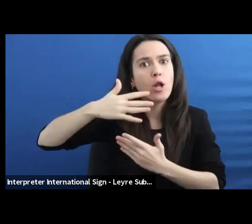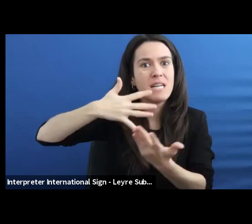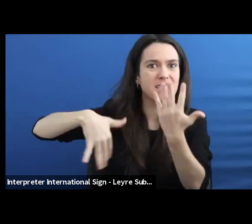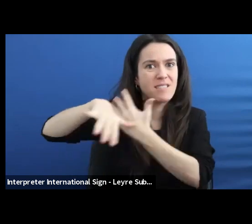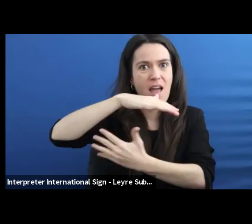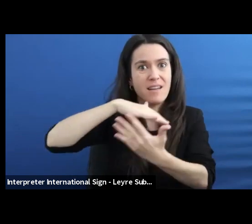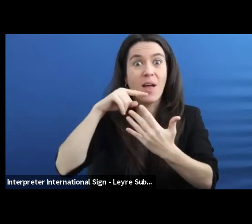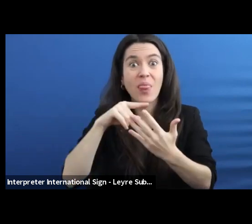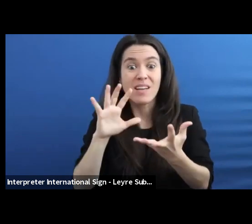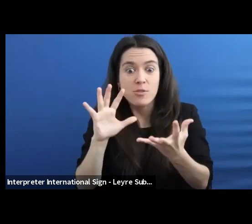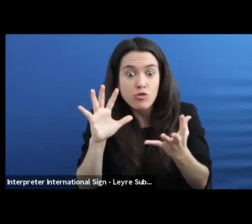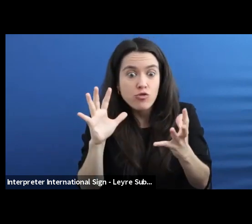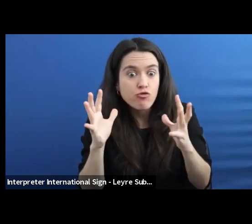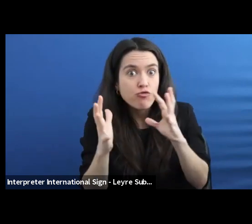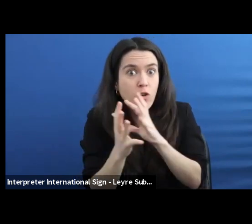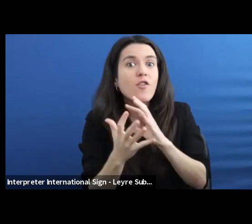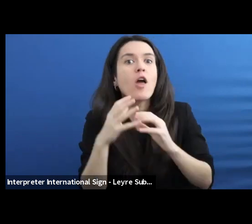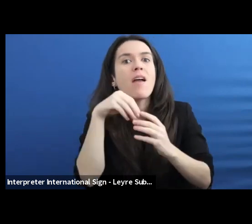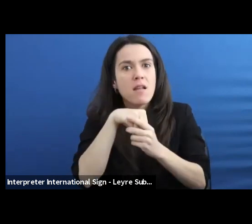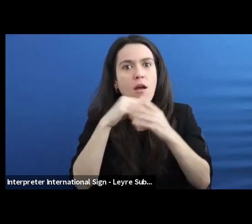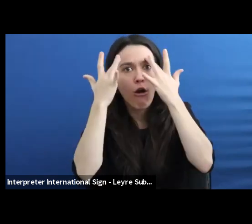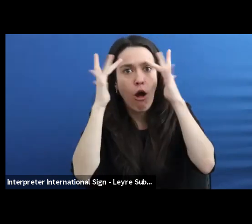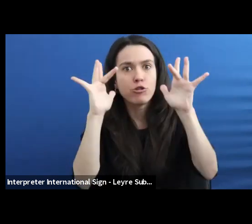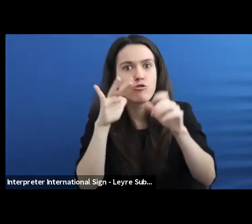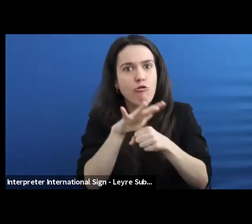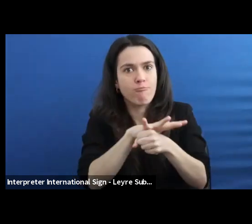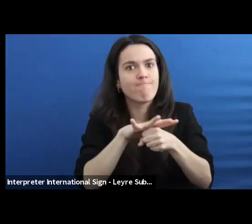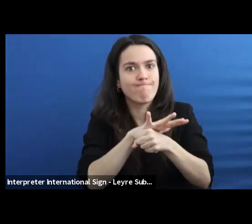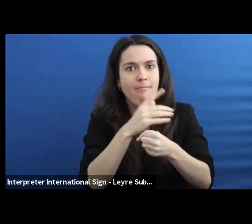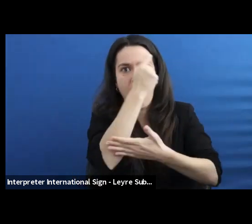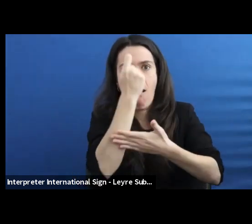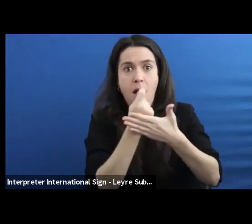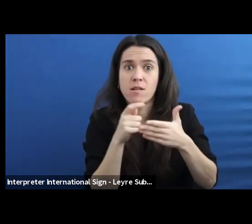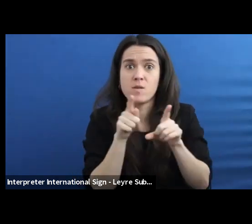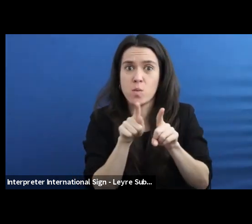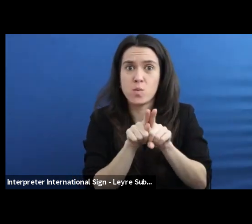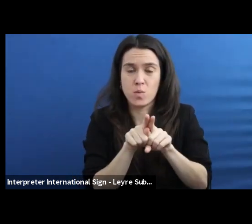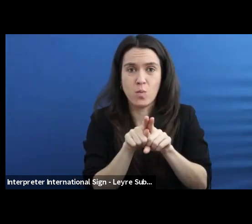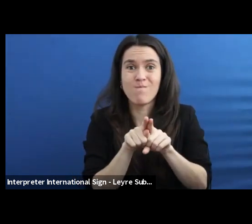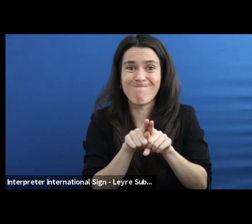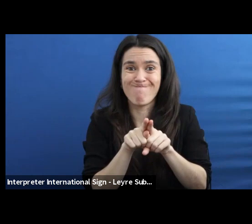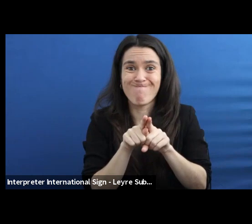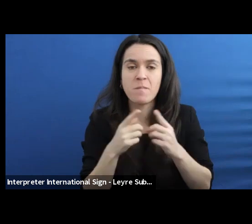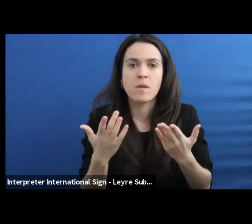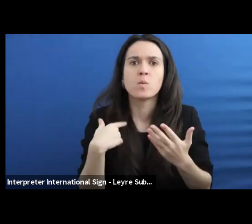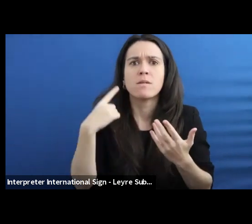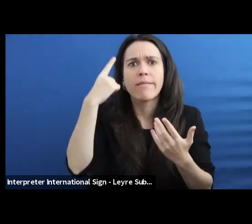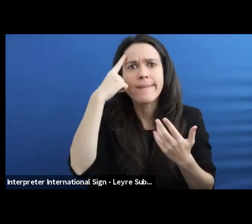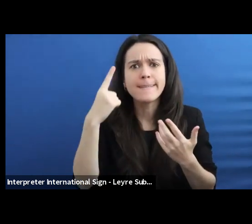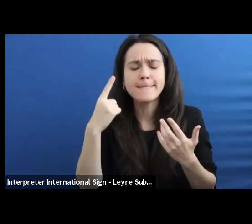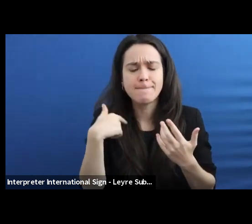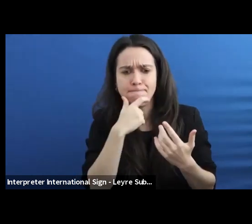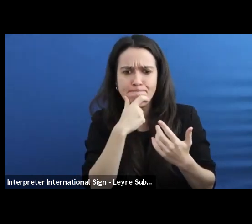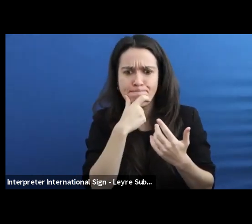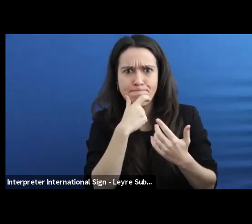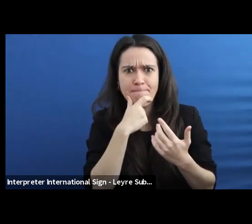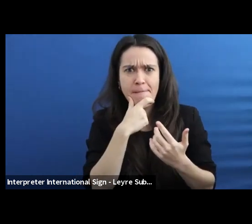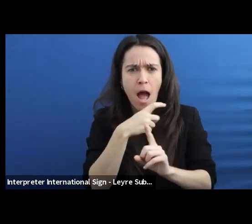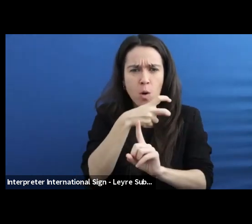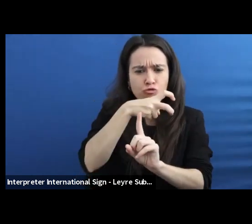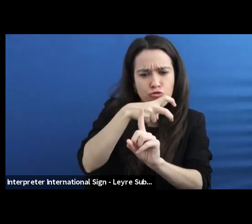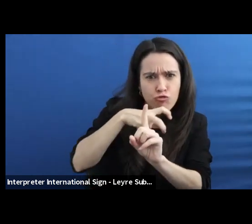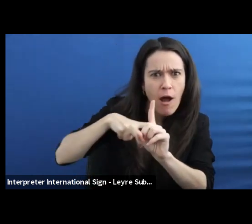has to happen in the cultural sector, too. So it's not only a matter of art itself to creatively shape this transformation process and